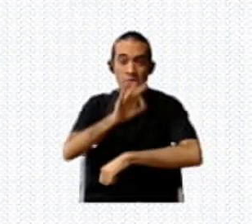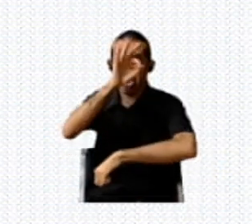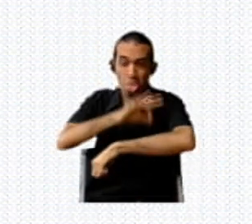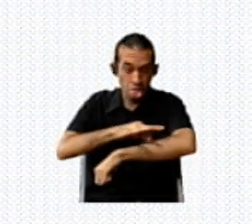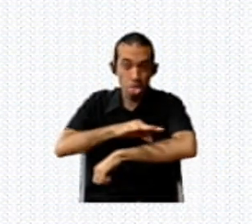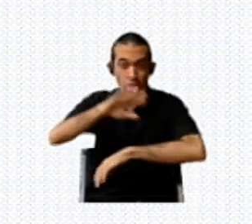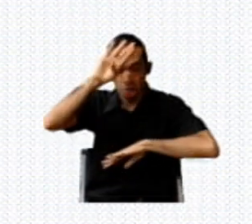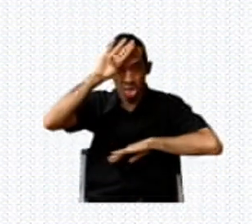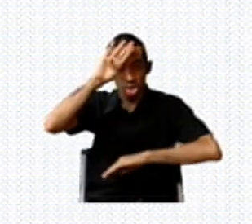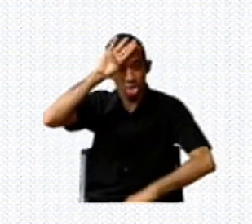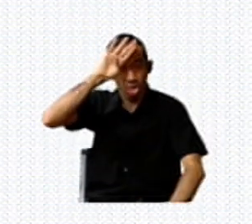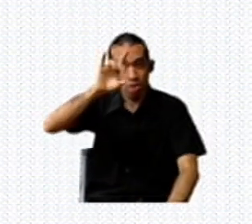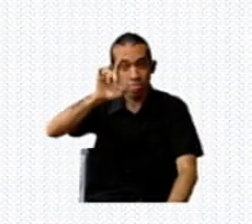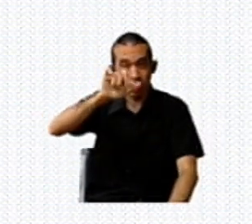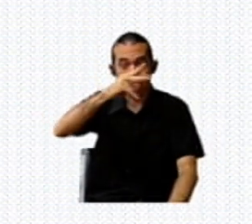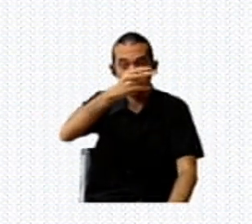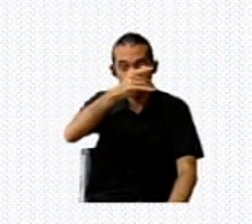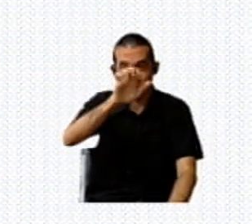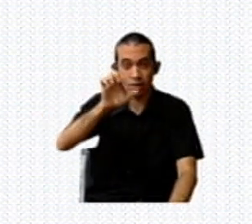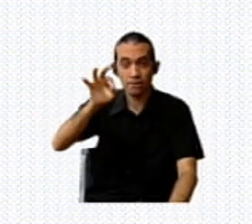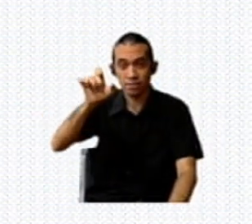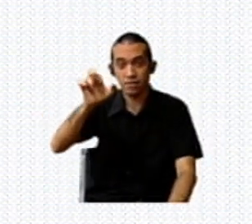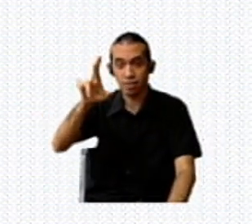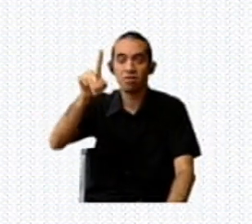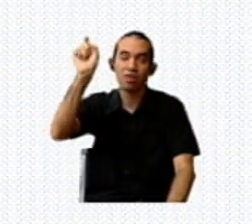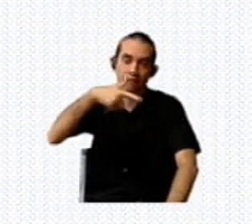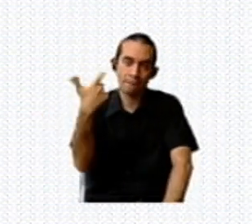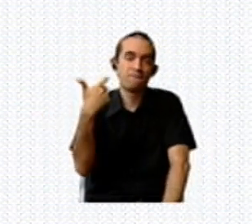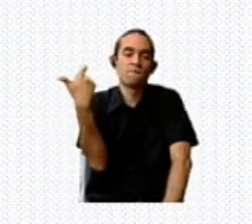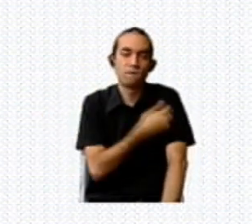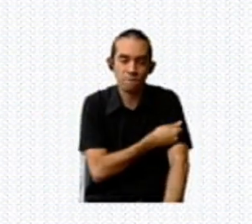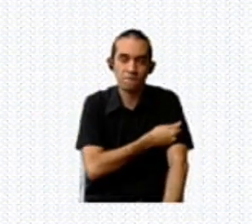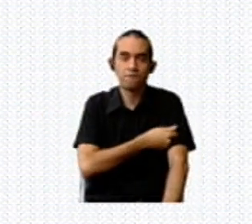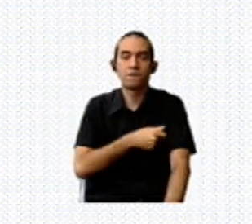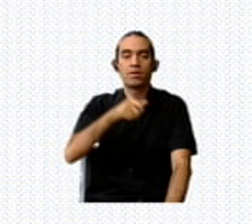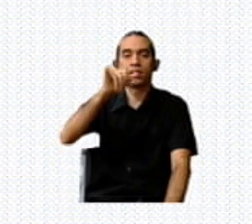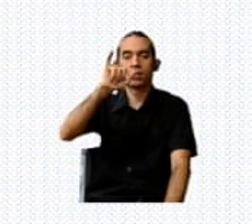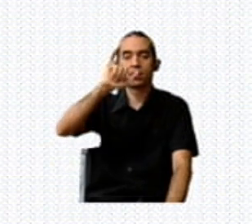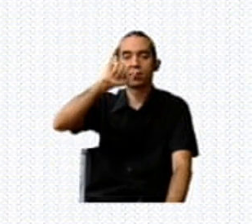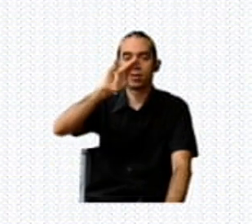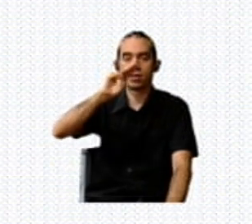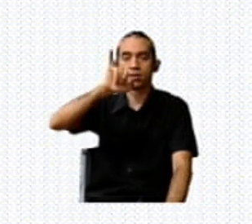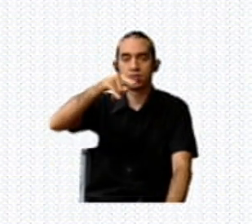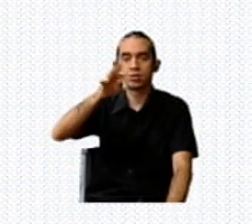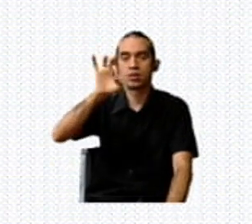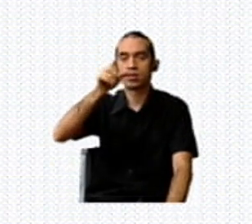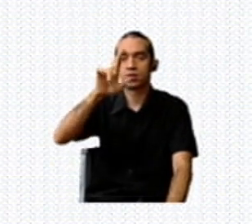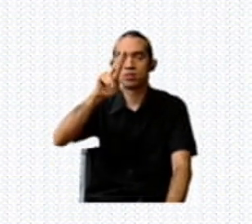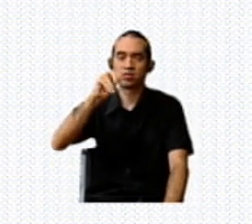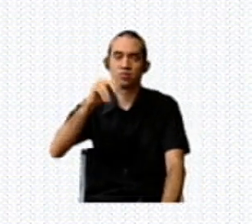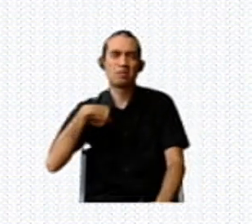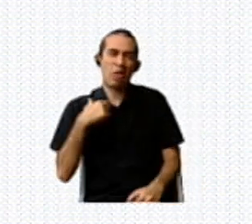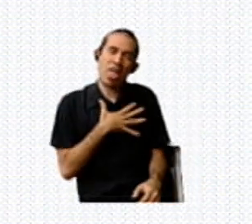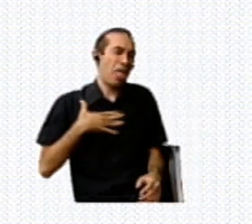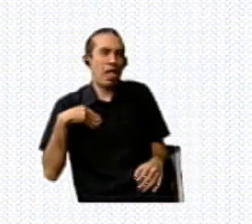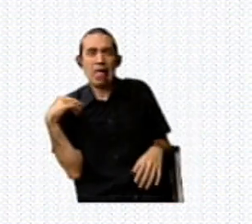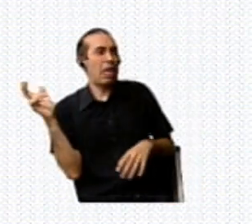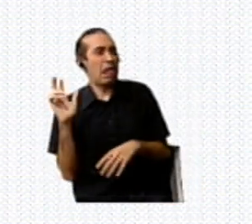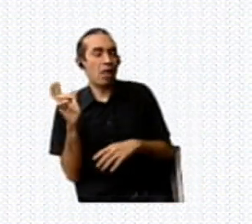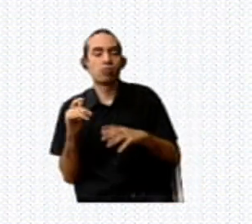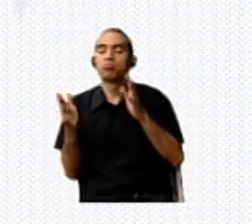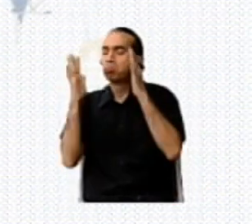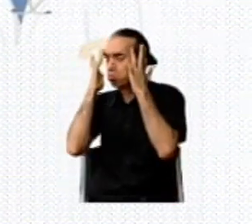Charlie, we have to get an injection. Okay? Okay, but I don't like it. Don't worry about